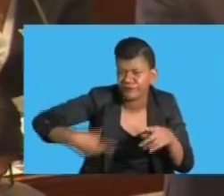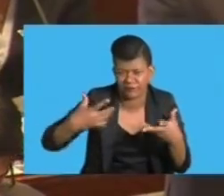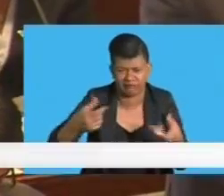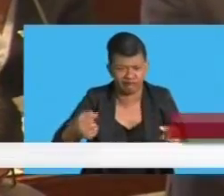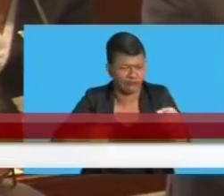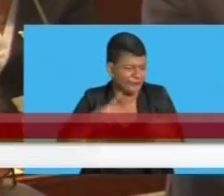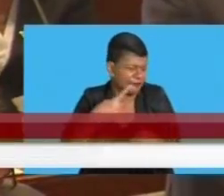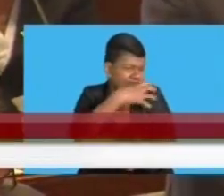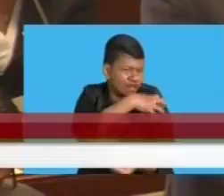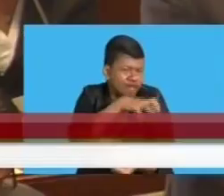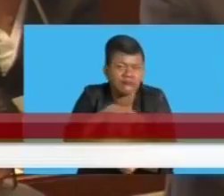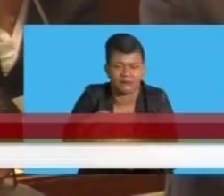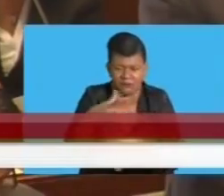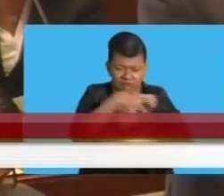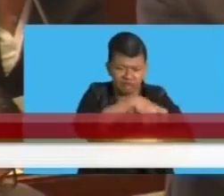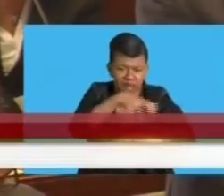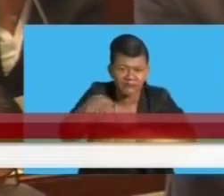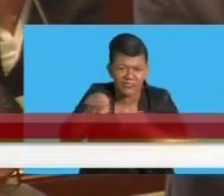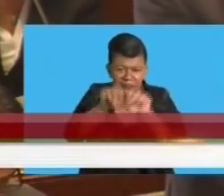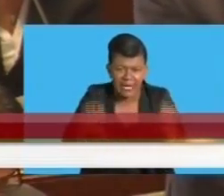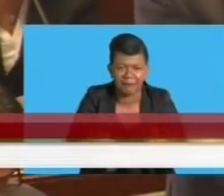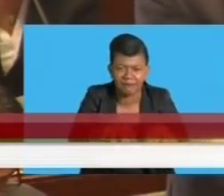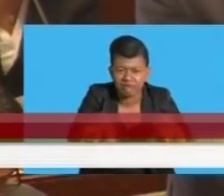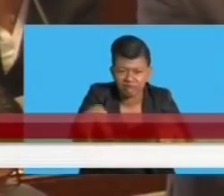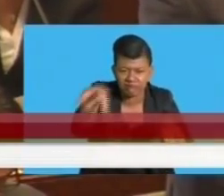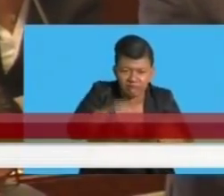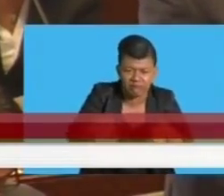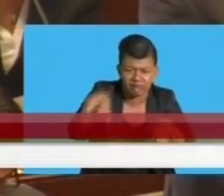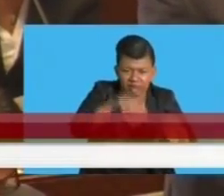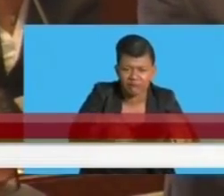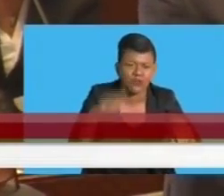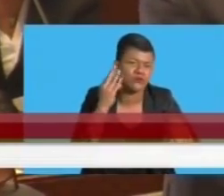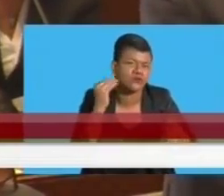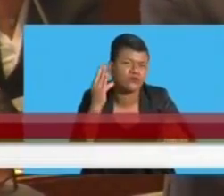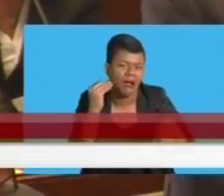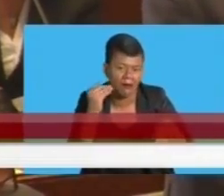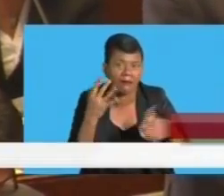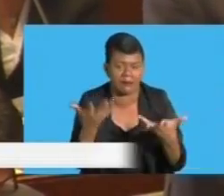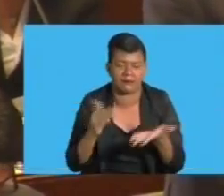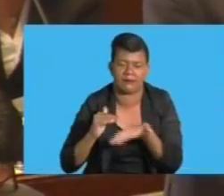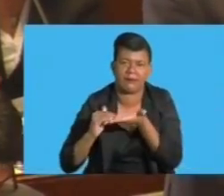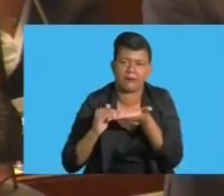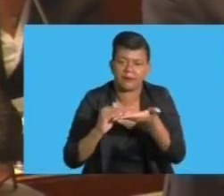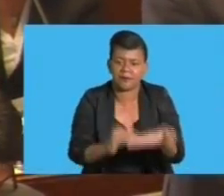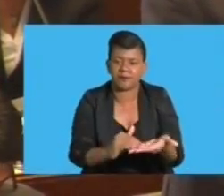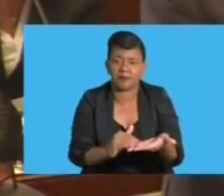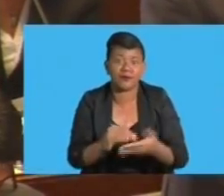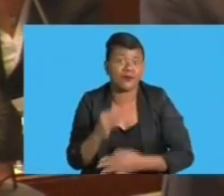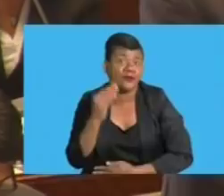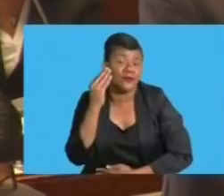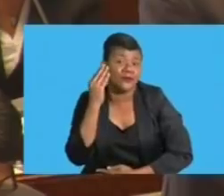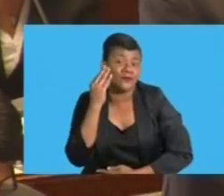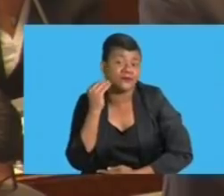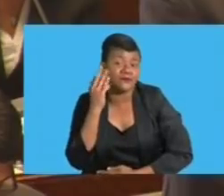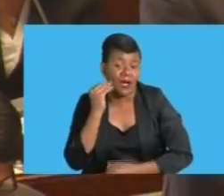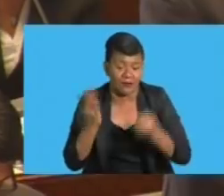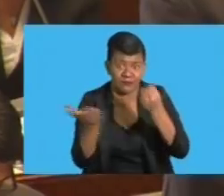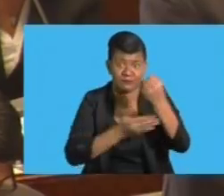The 2019-2020 budget increases the allocation for the sugar industry to $70.4